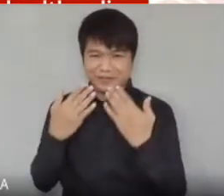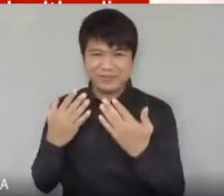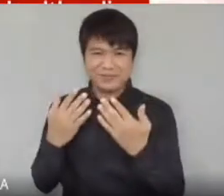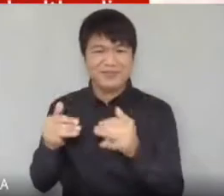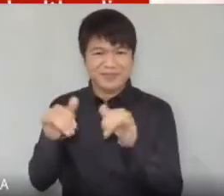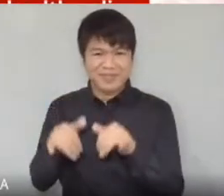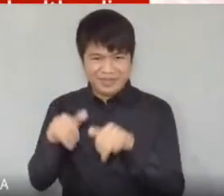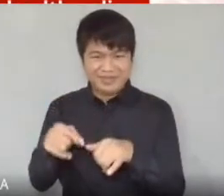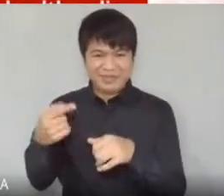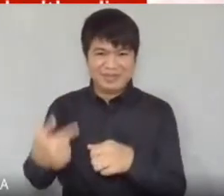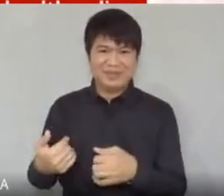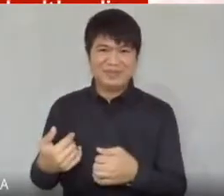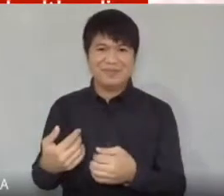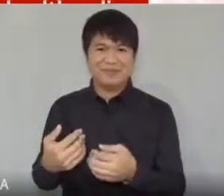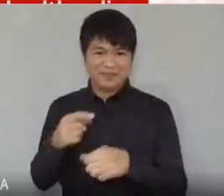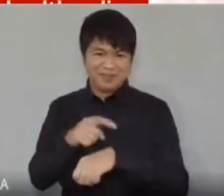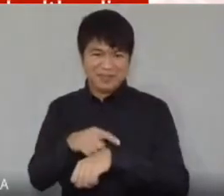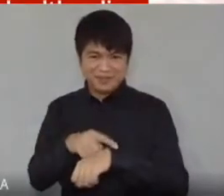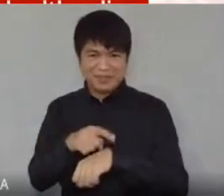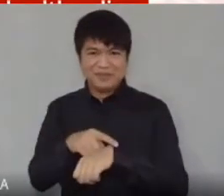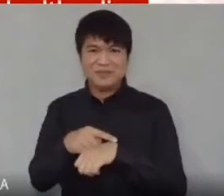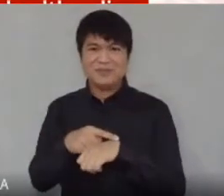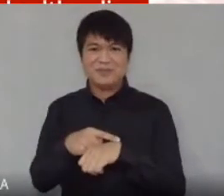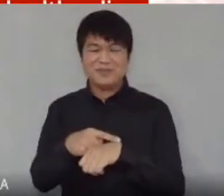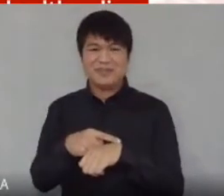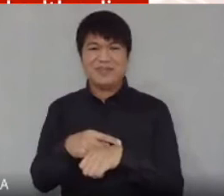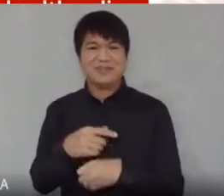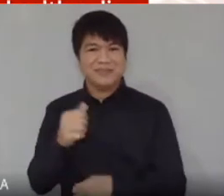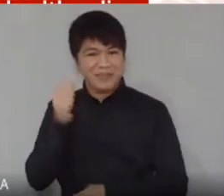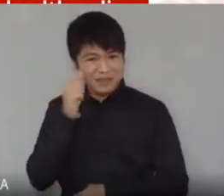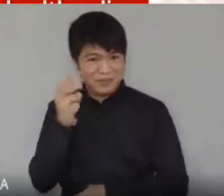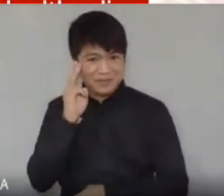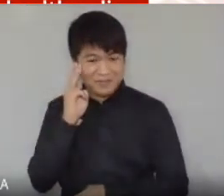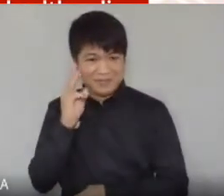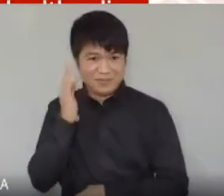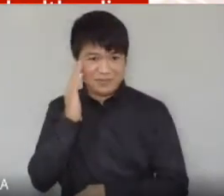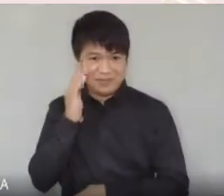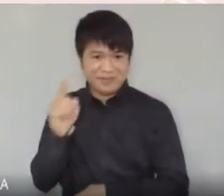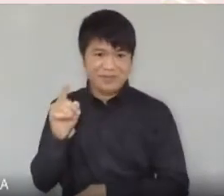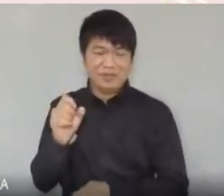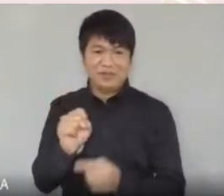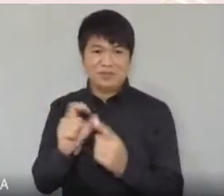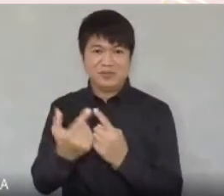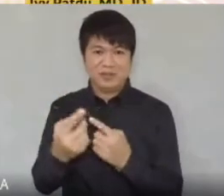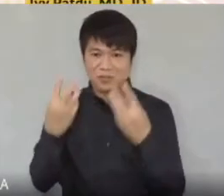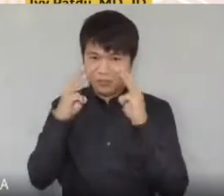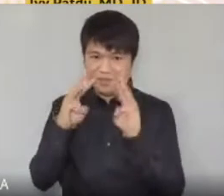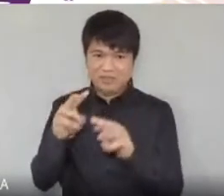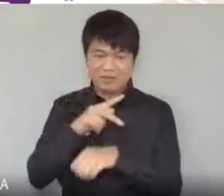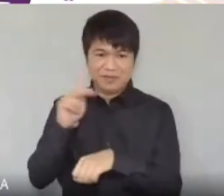Cluster, the Philippine Alliance of Patient Organizations, the Philippine College of Surgeons, the